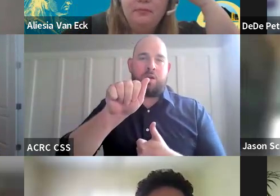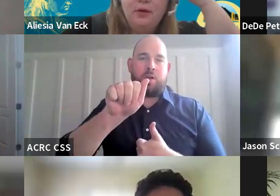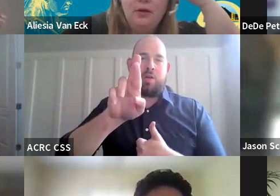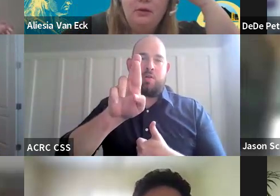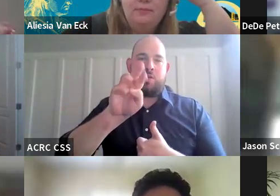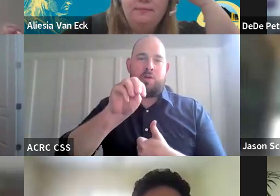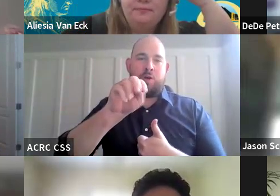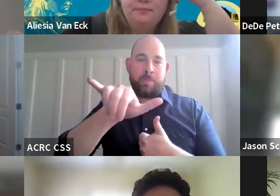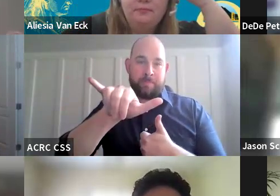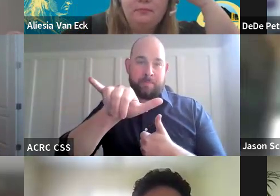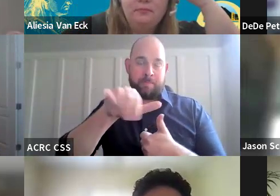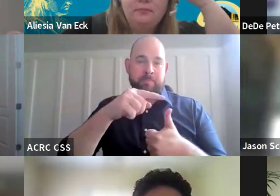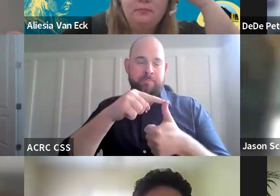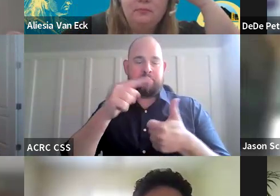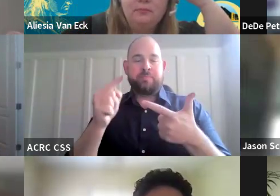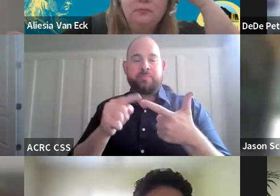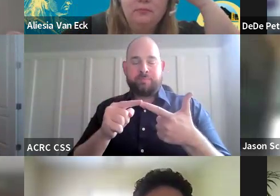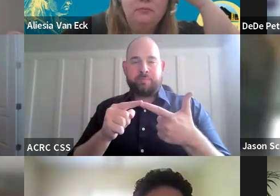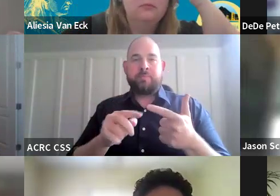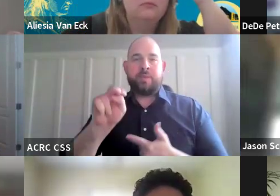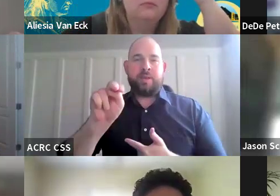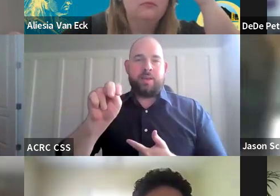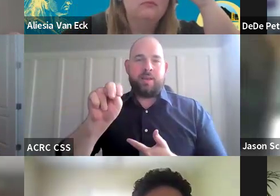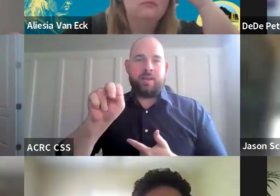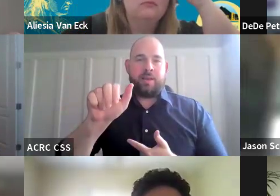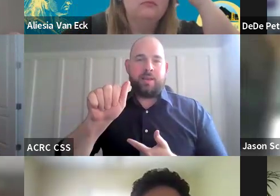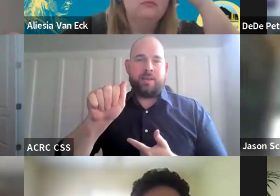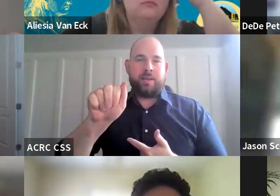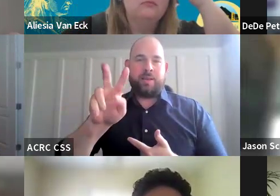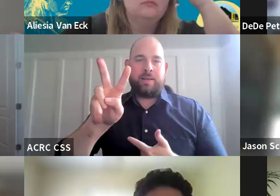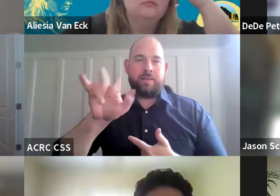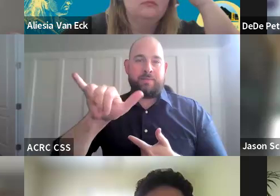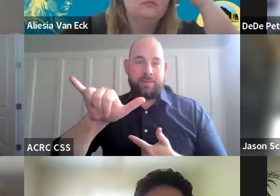different branches. So we'll have Army,